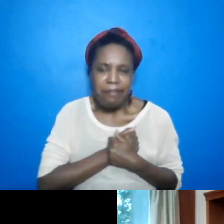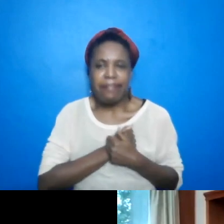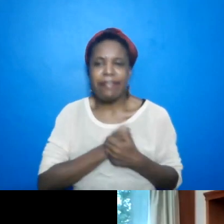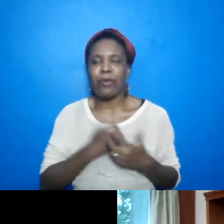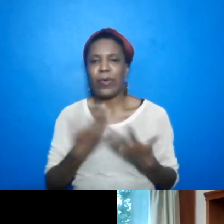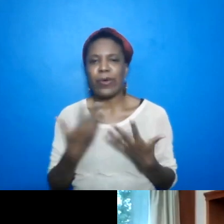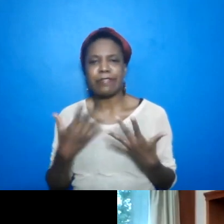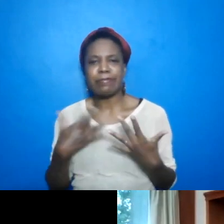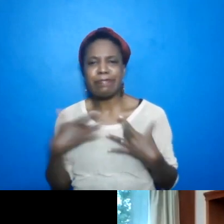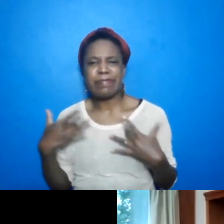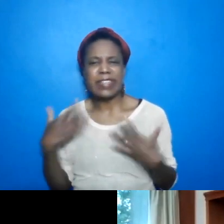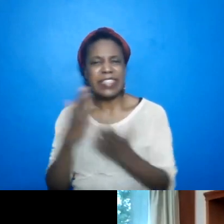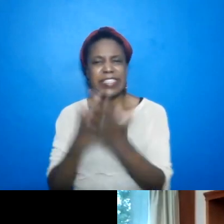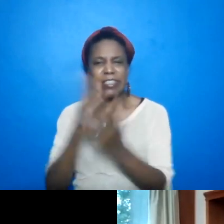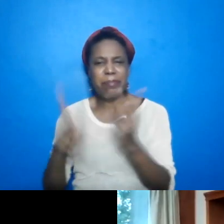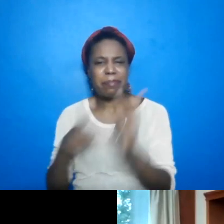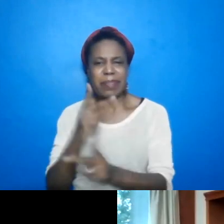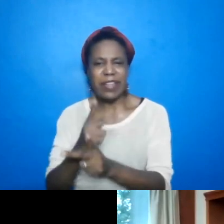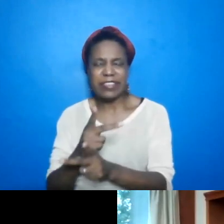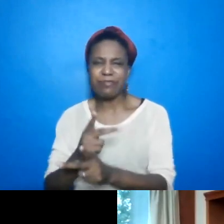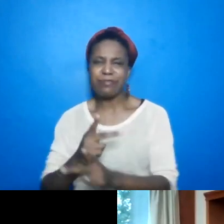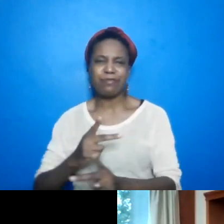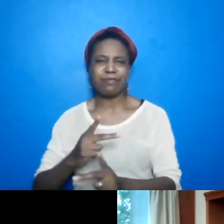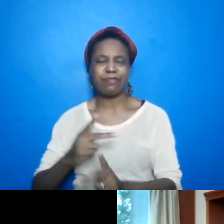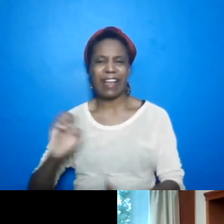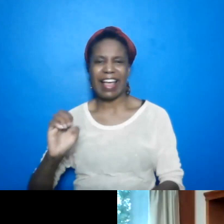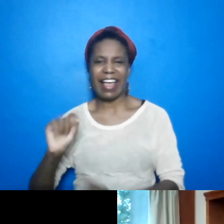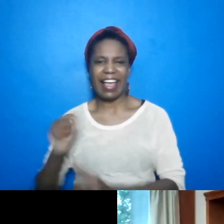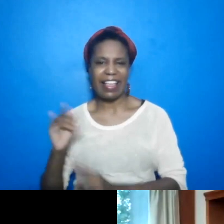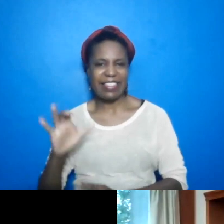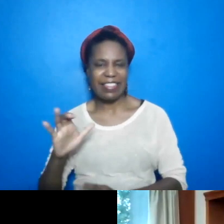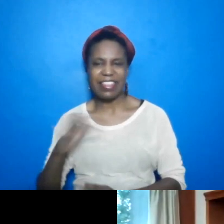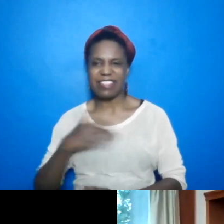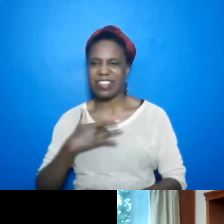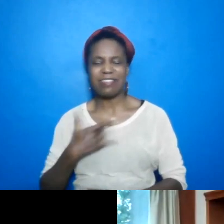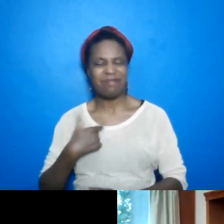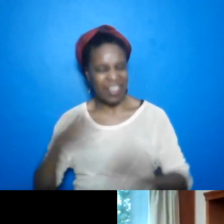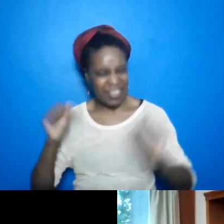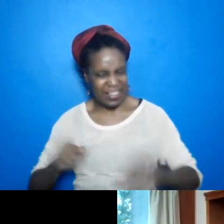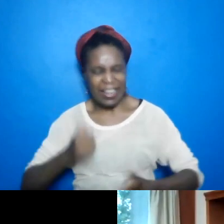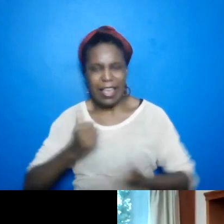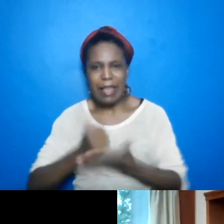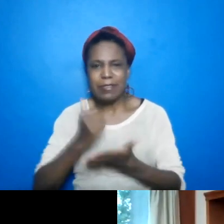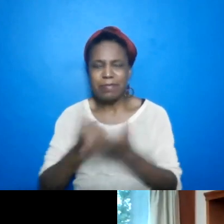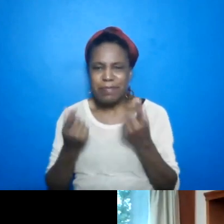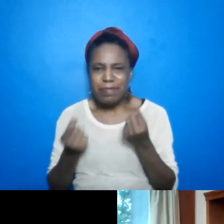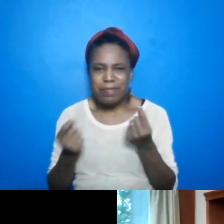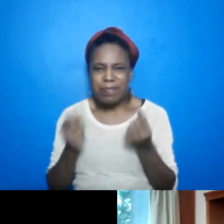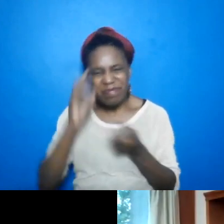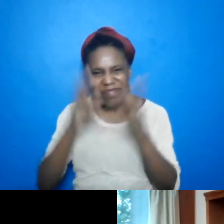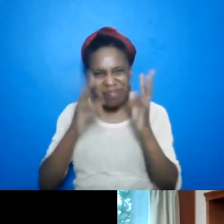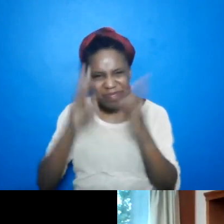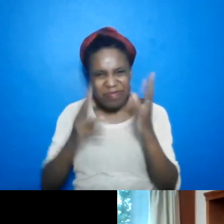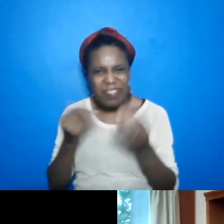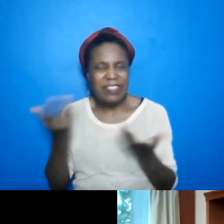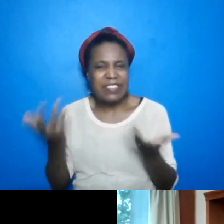of this other. And so that's part of the counter narrative. And so you build that, and you build those out, those unique outcomes out,